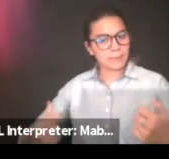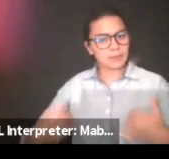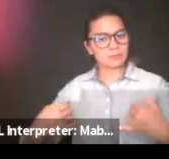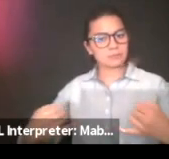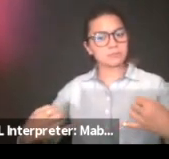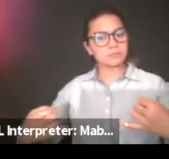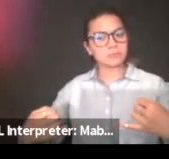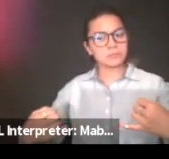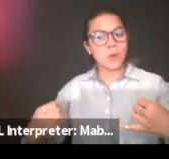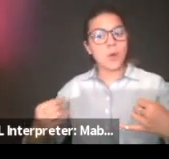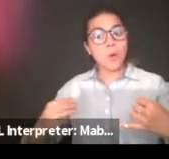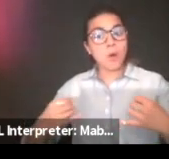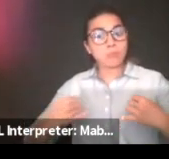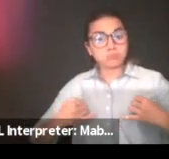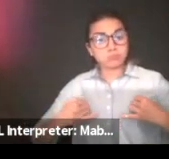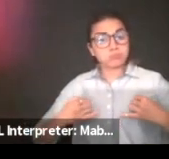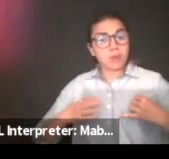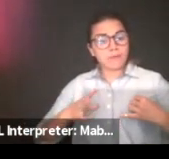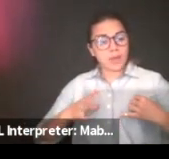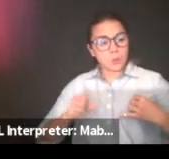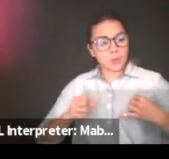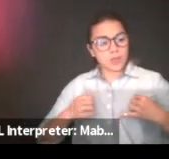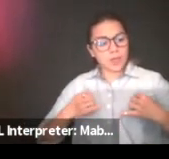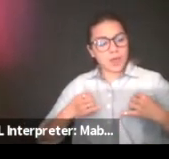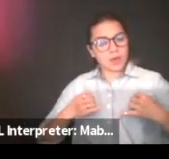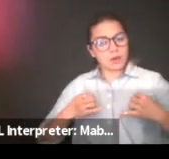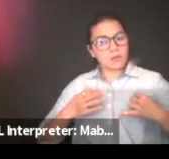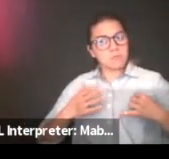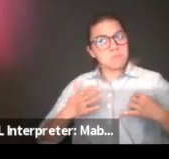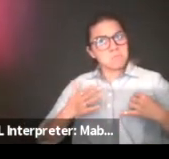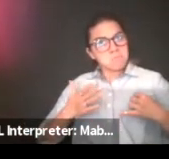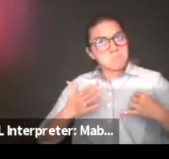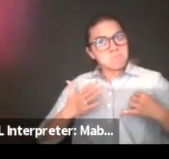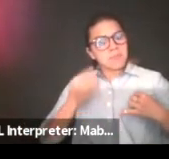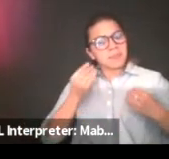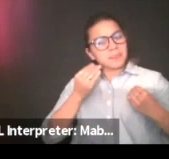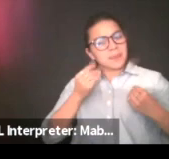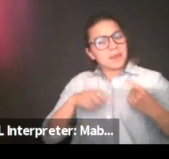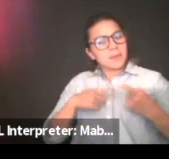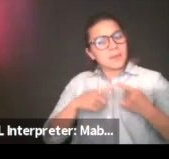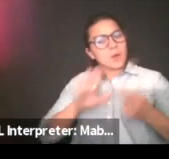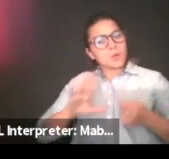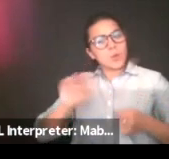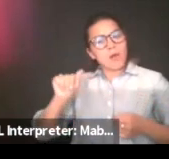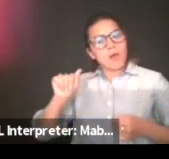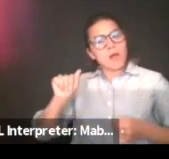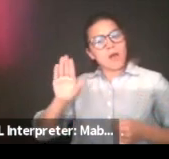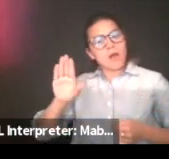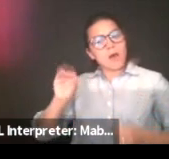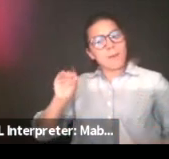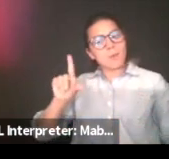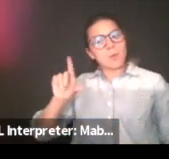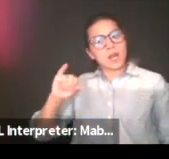in to how you might live into your abolitionist politic. And so, or for those who